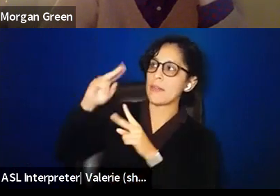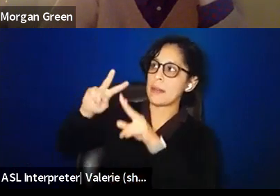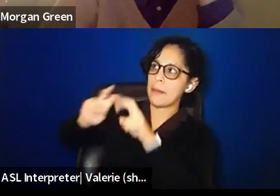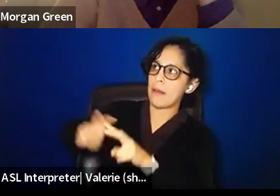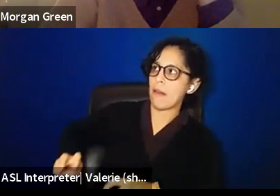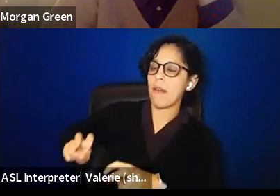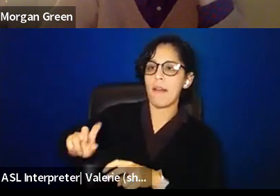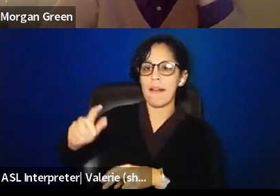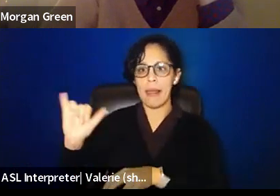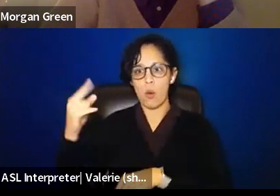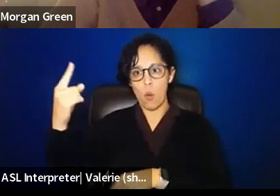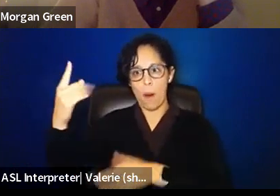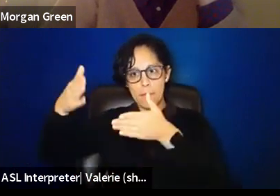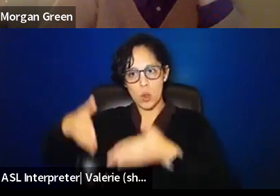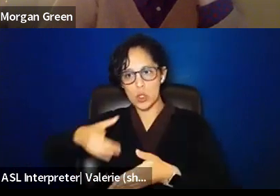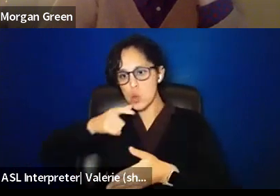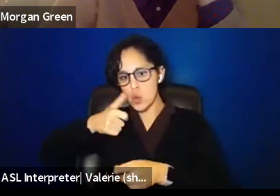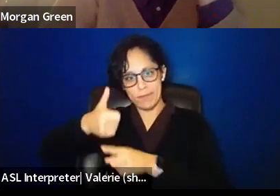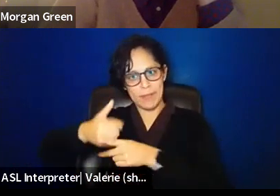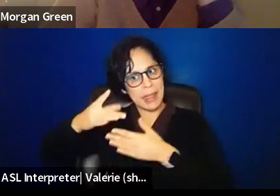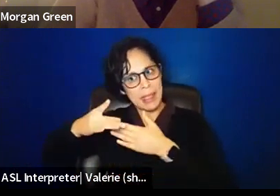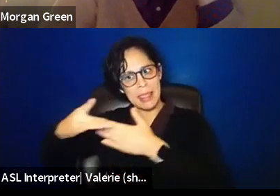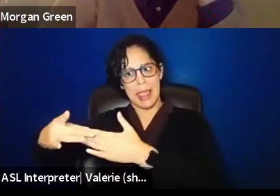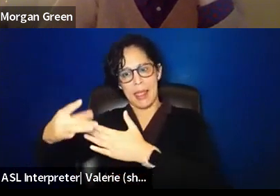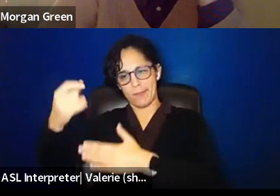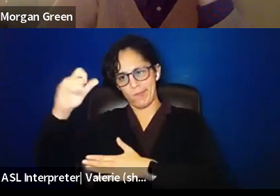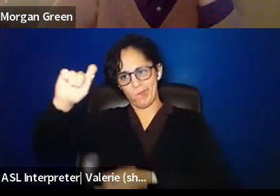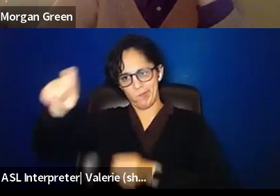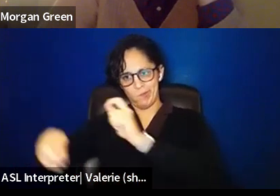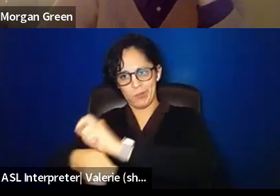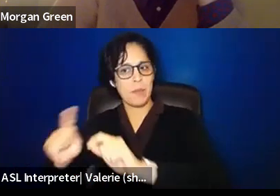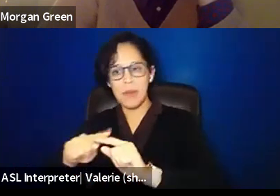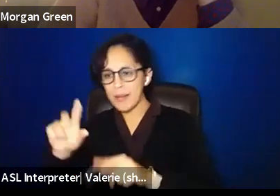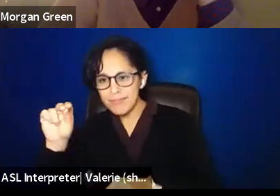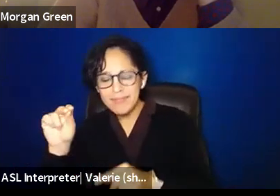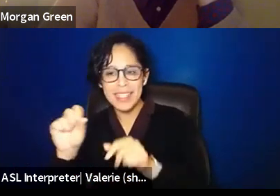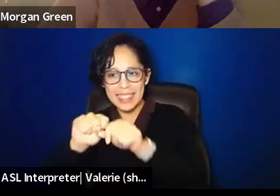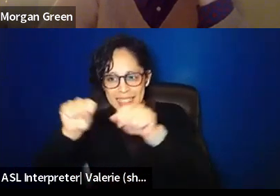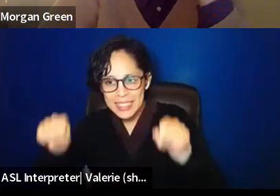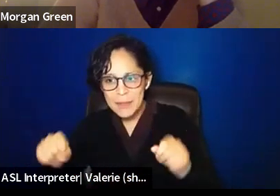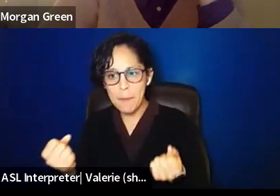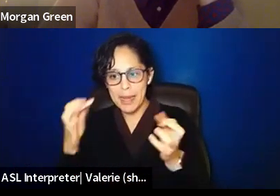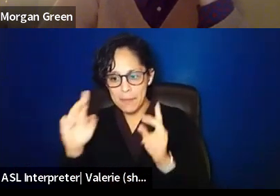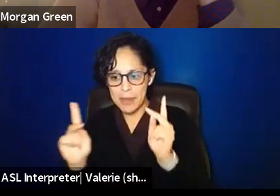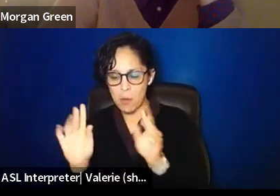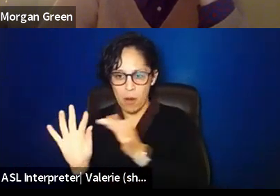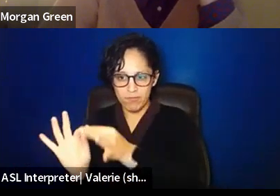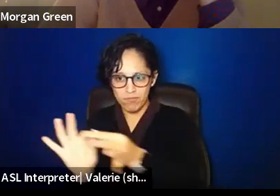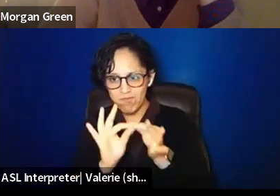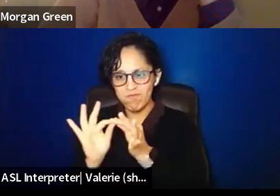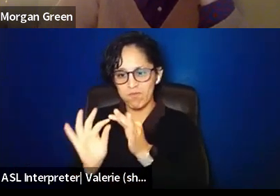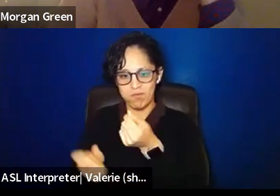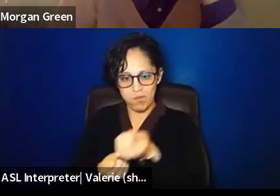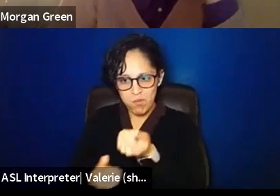as this one person who led the charge, when it's really a system of many pockets of people working in concert to change